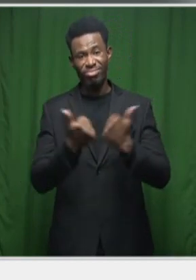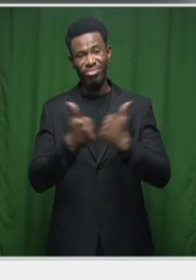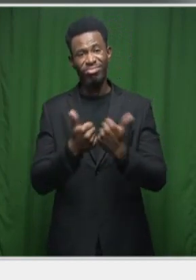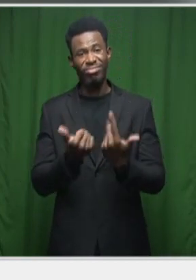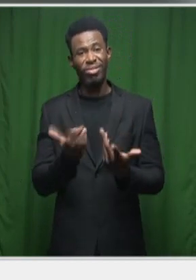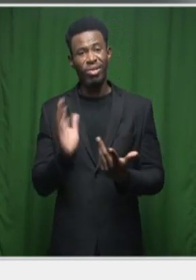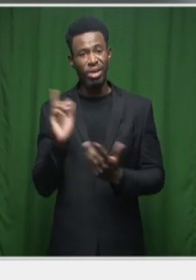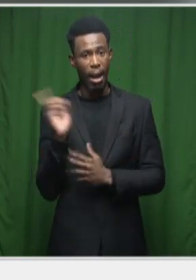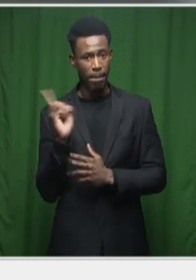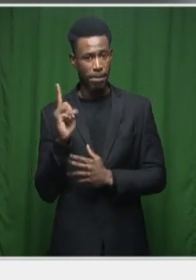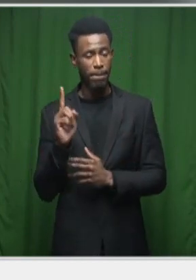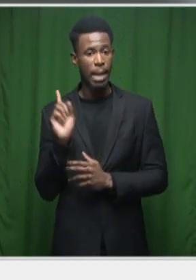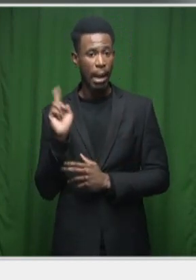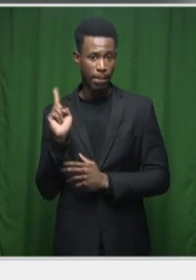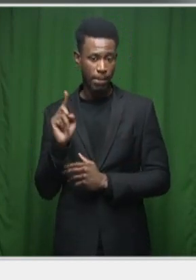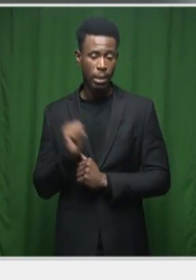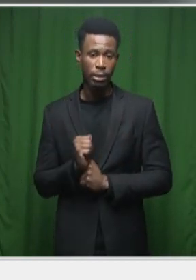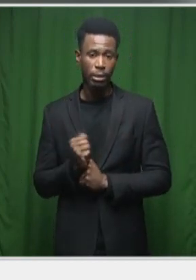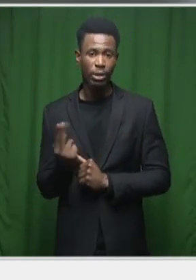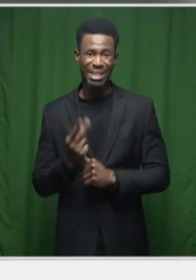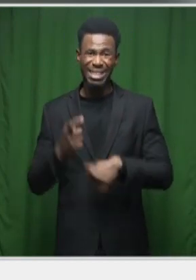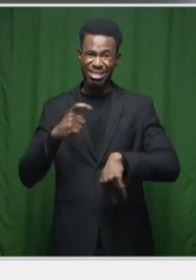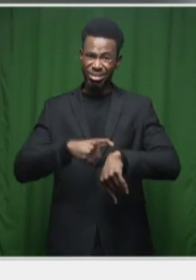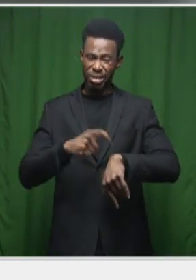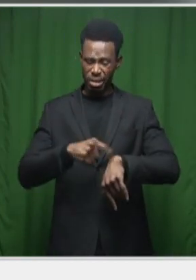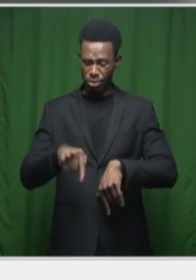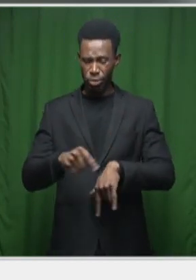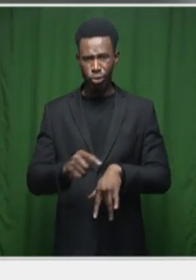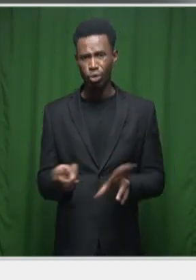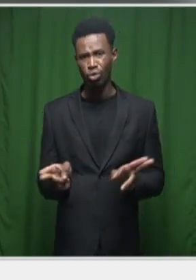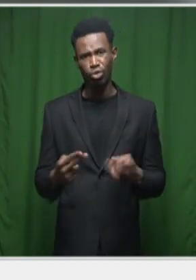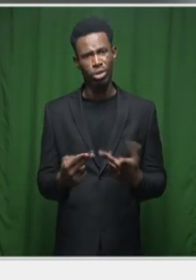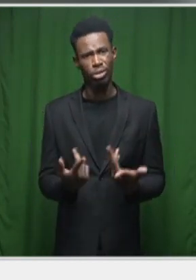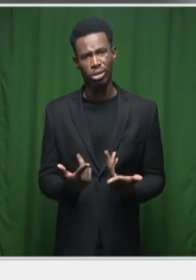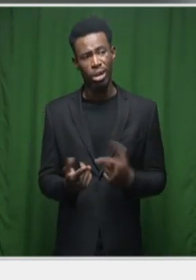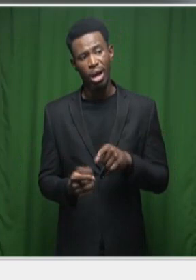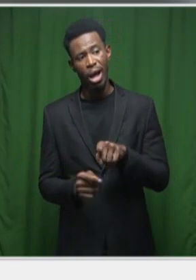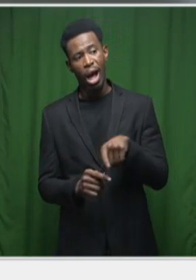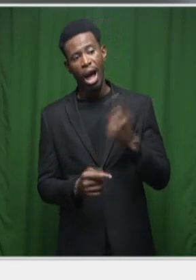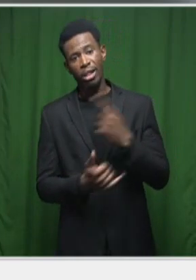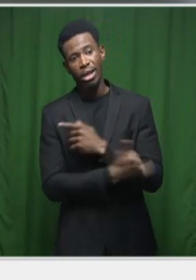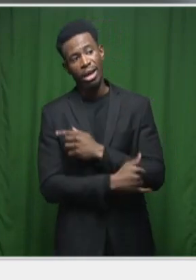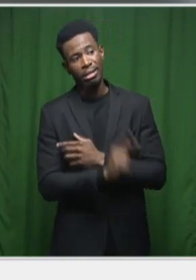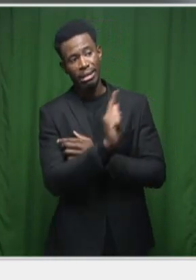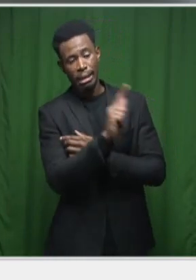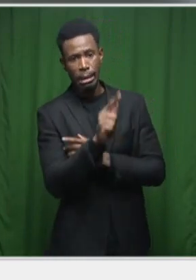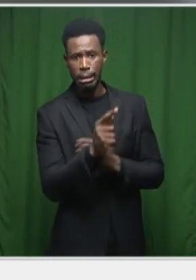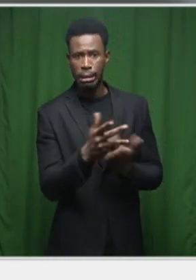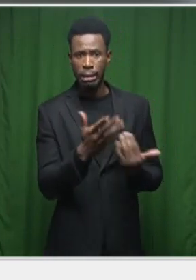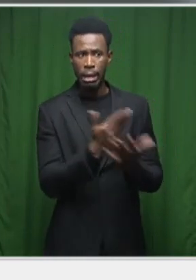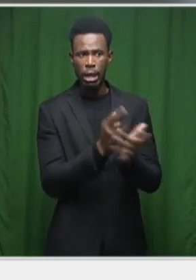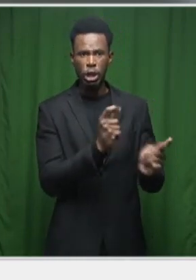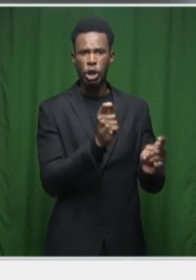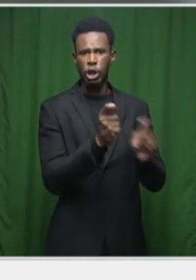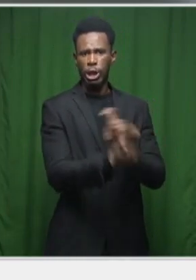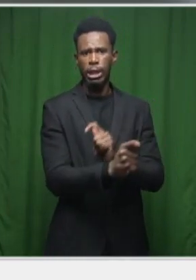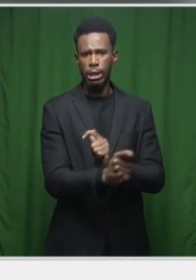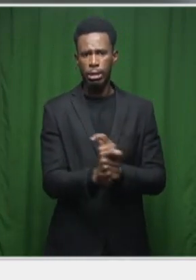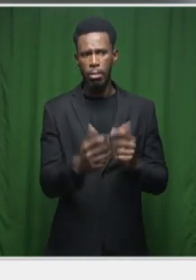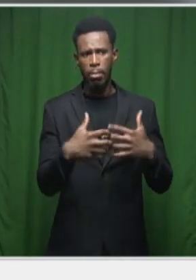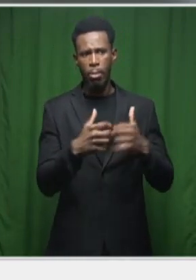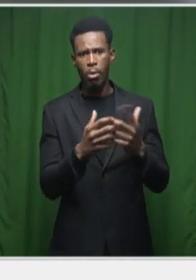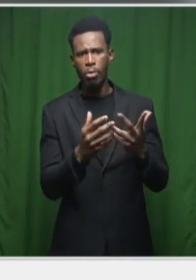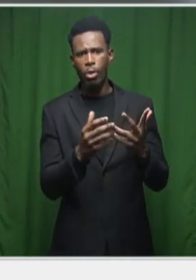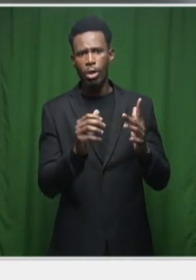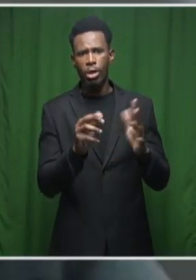the time period is too short for, especially developing countries to transition. So as much as they have a transition